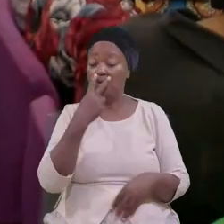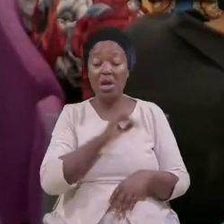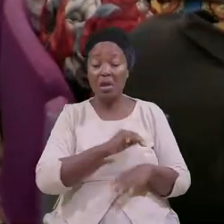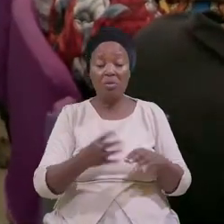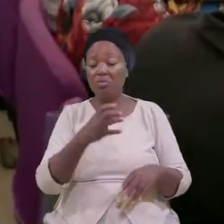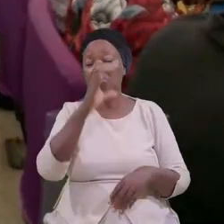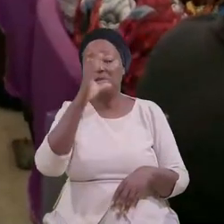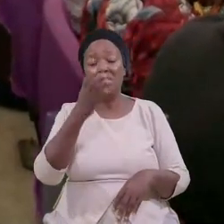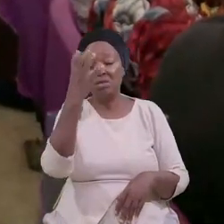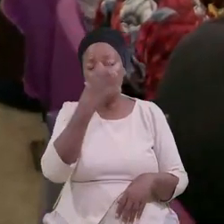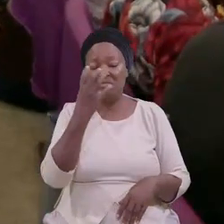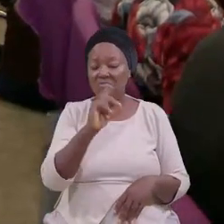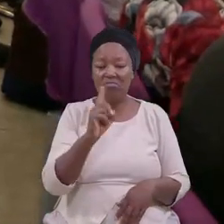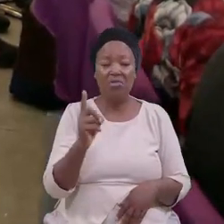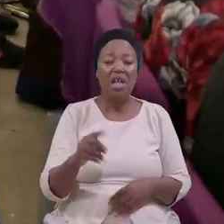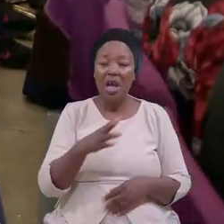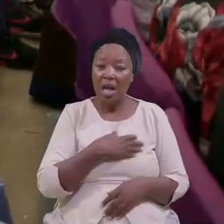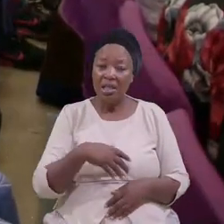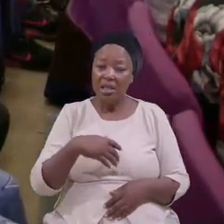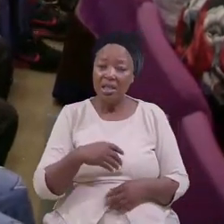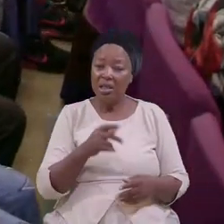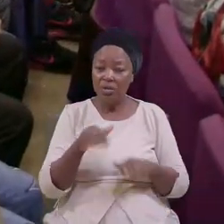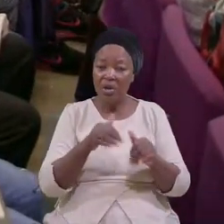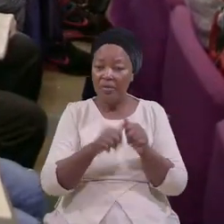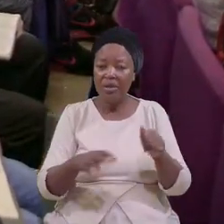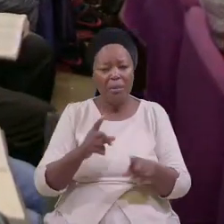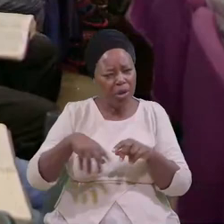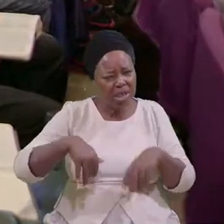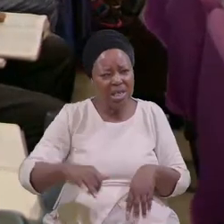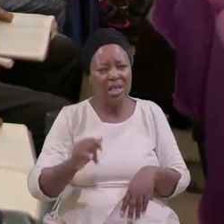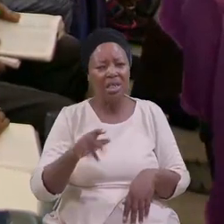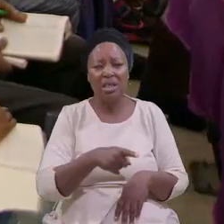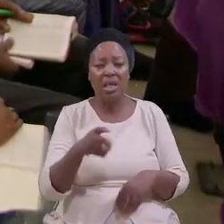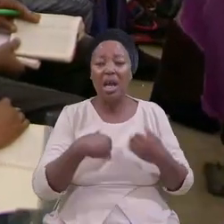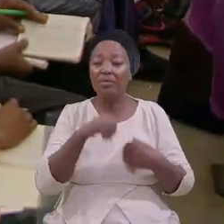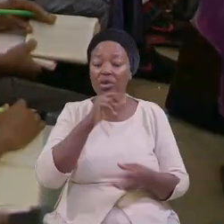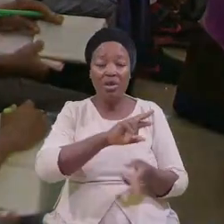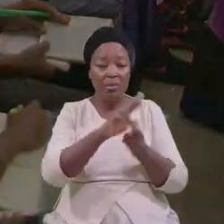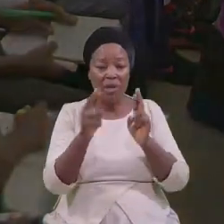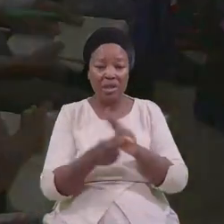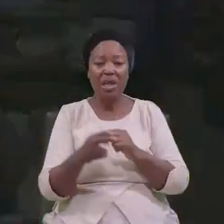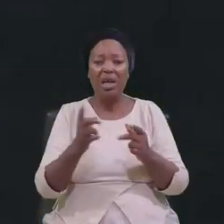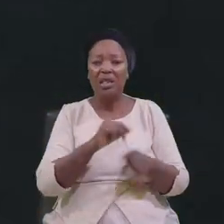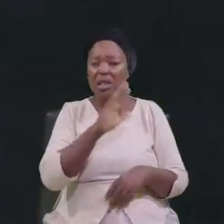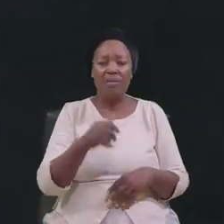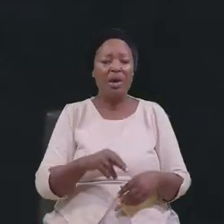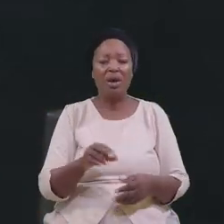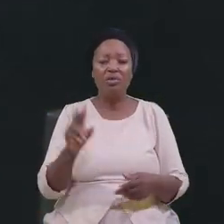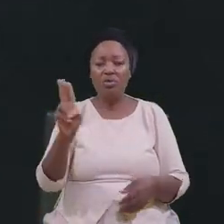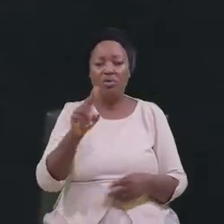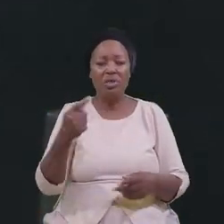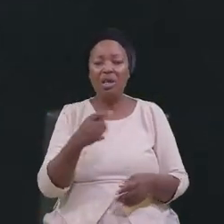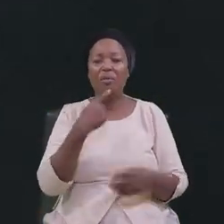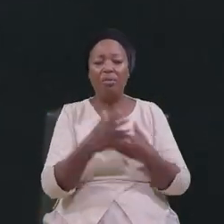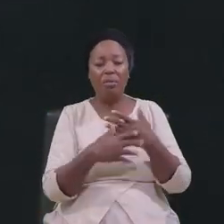they might be everything, yet they have not repented and they do not apply the blood of the Lamb at